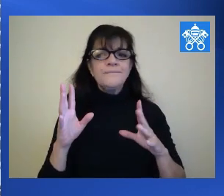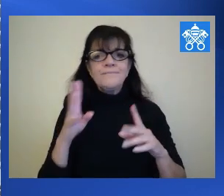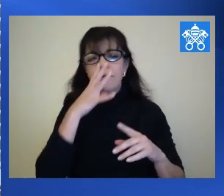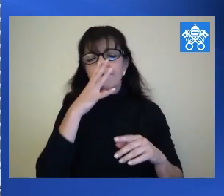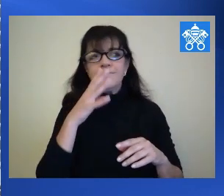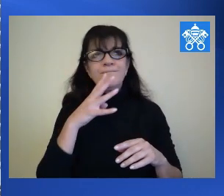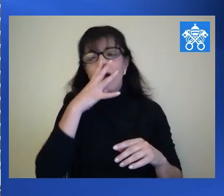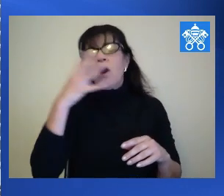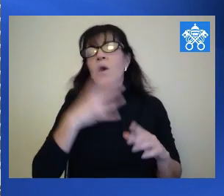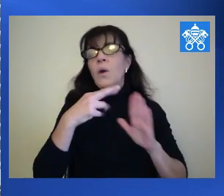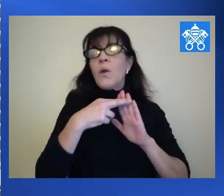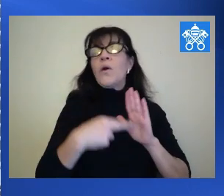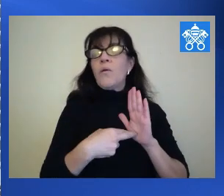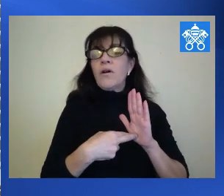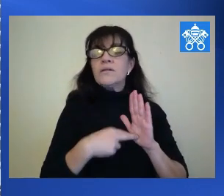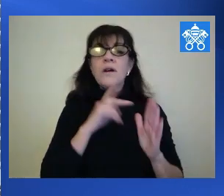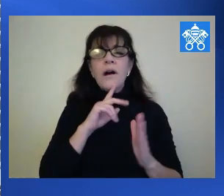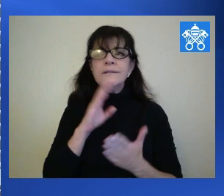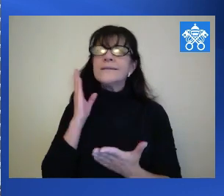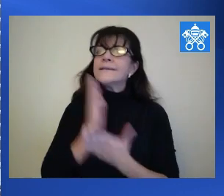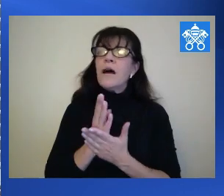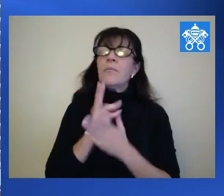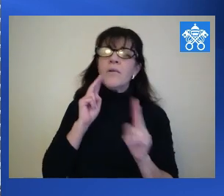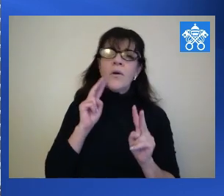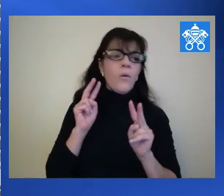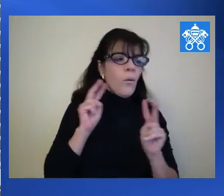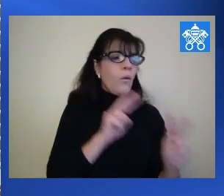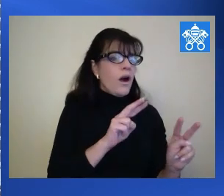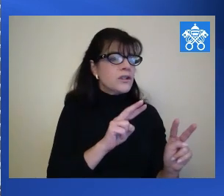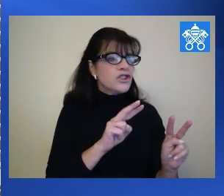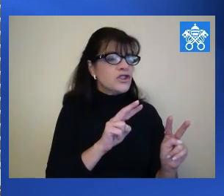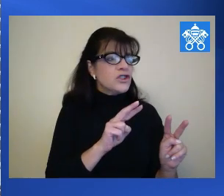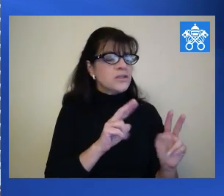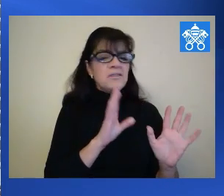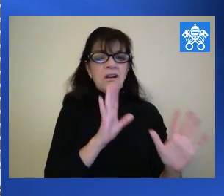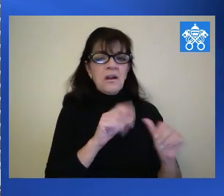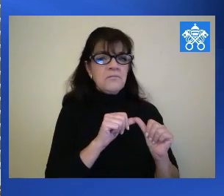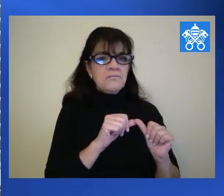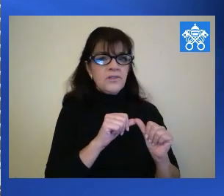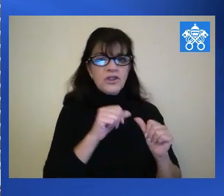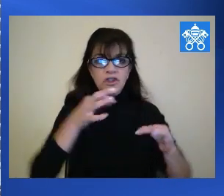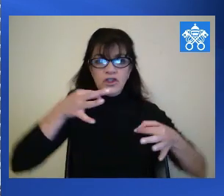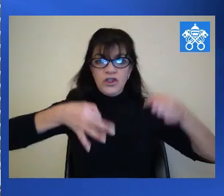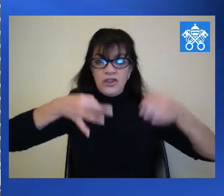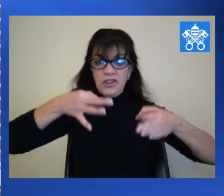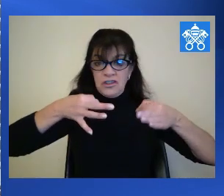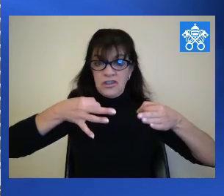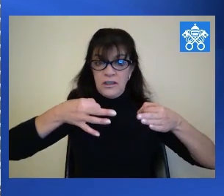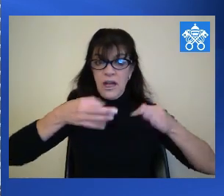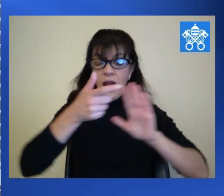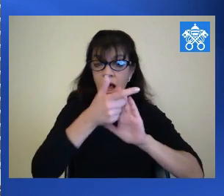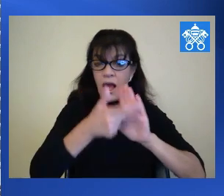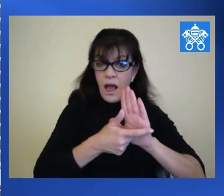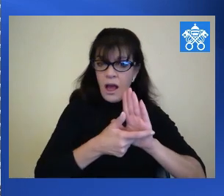the rules, and so I too stop observing them and persevering in justice and legality. Well, if